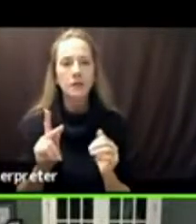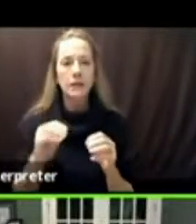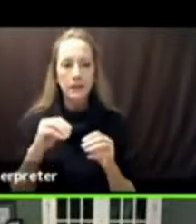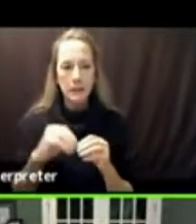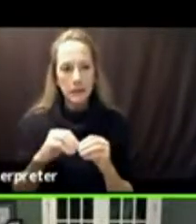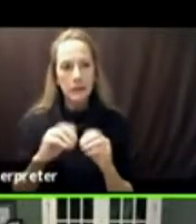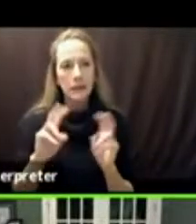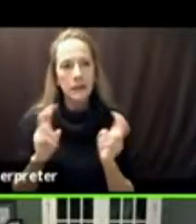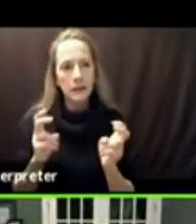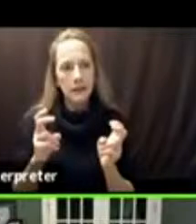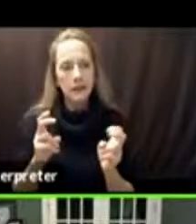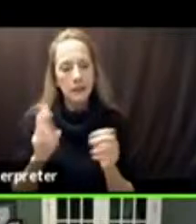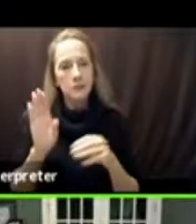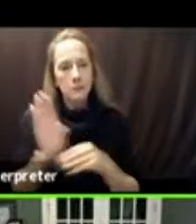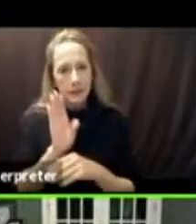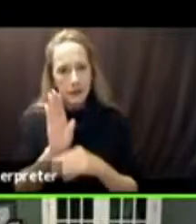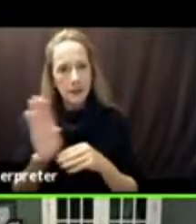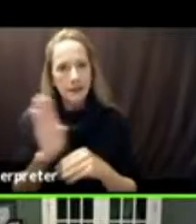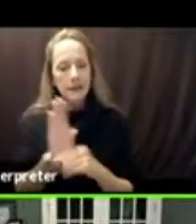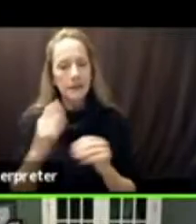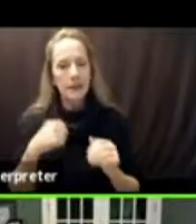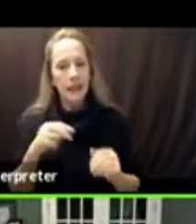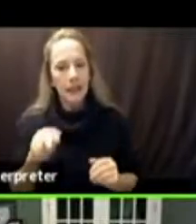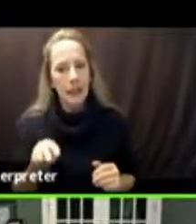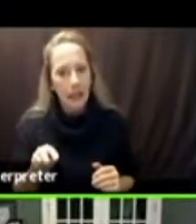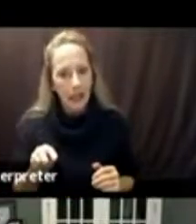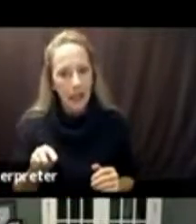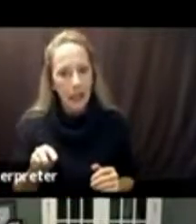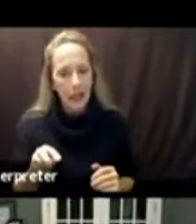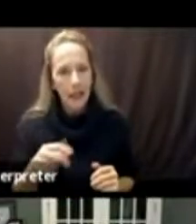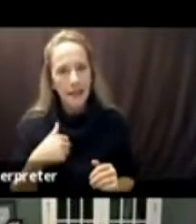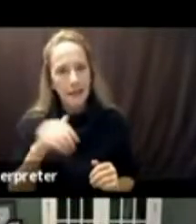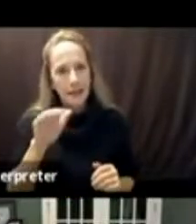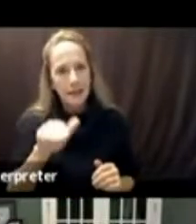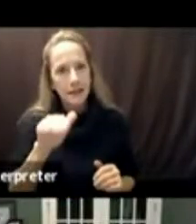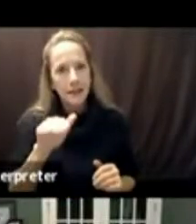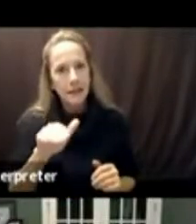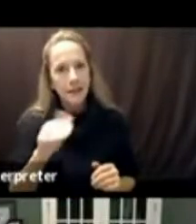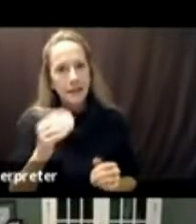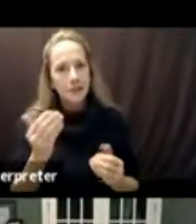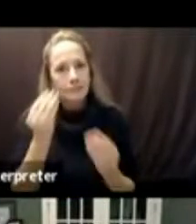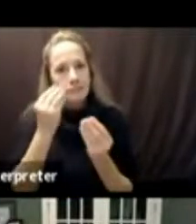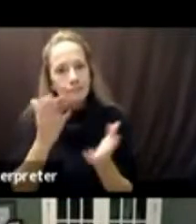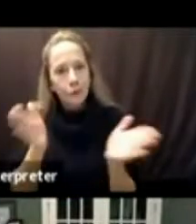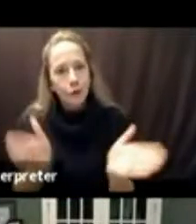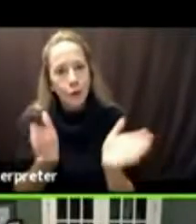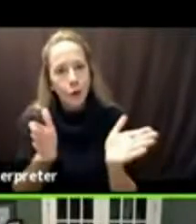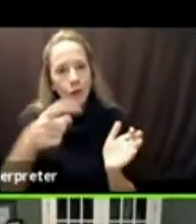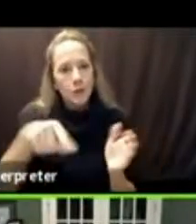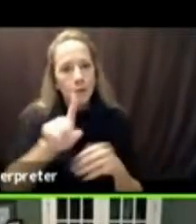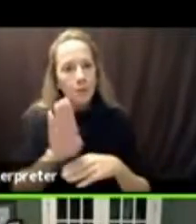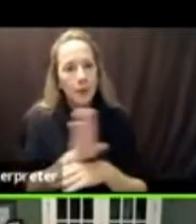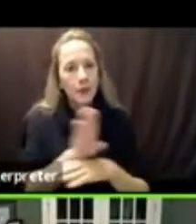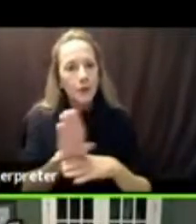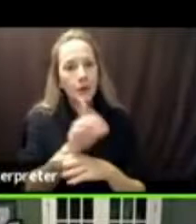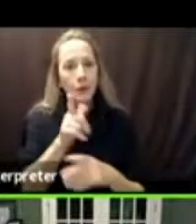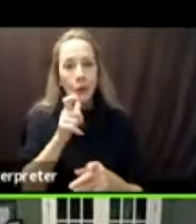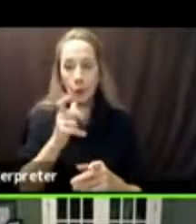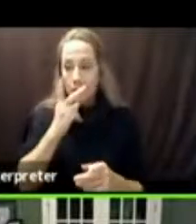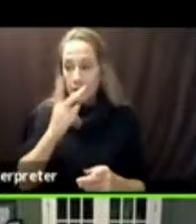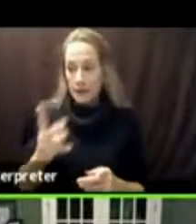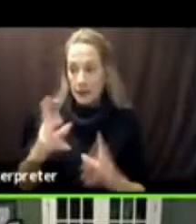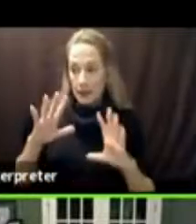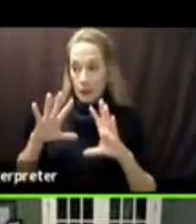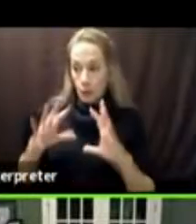locations that did give me pause. So I just want to encourage the businesses that host these individuals to